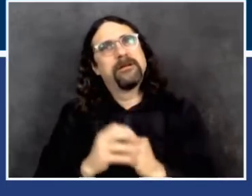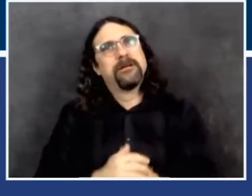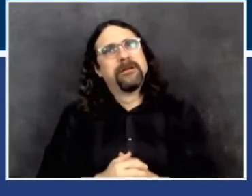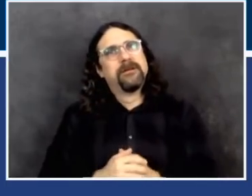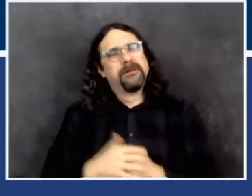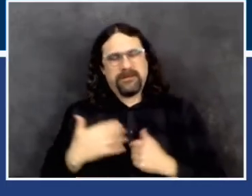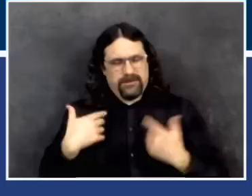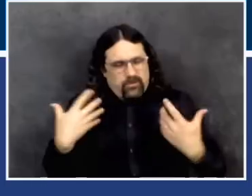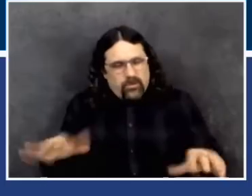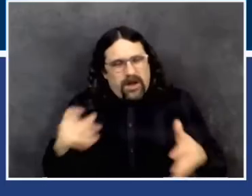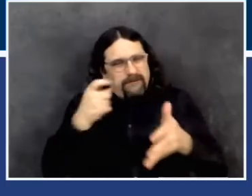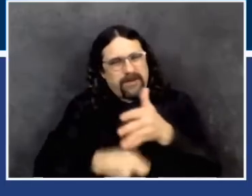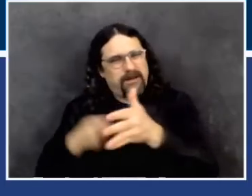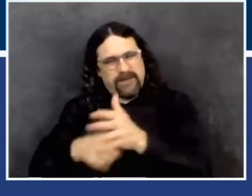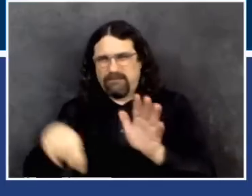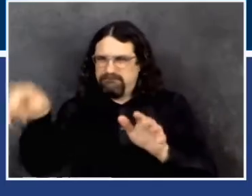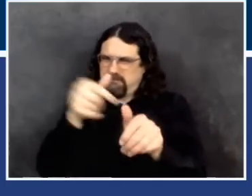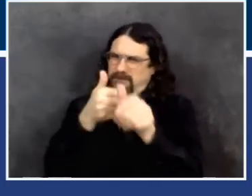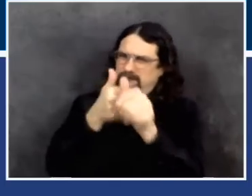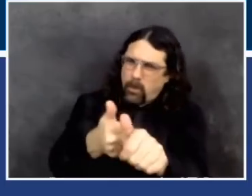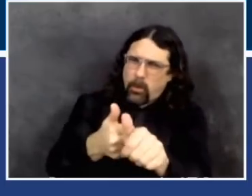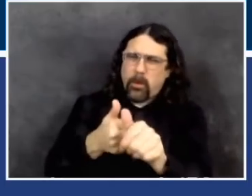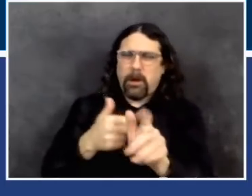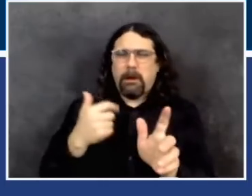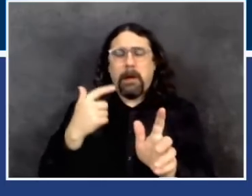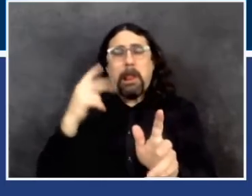there will be. And we will if we have to.